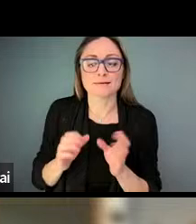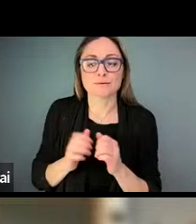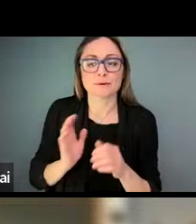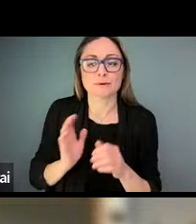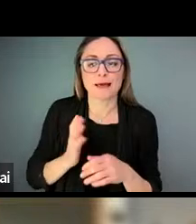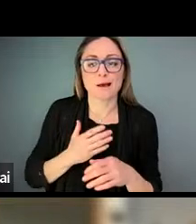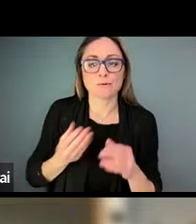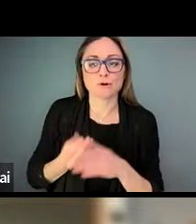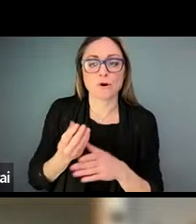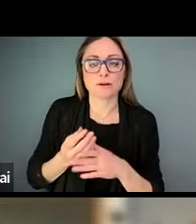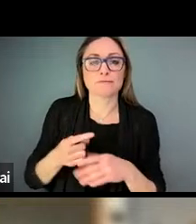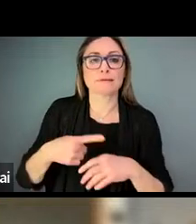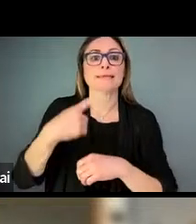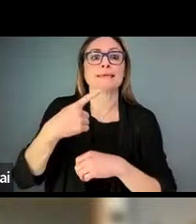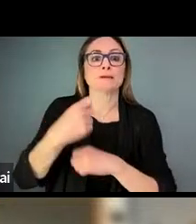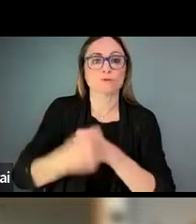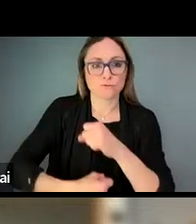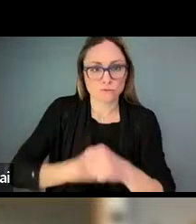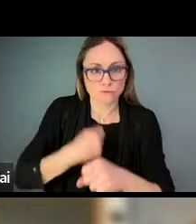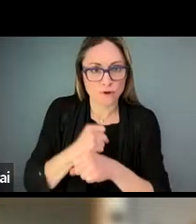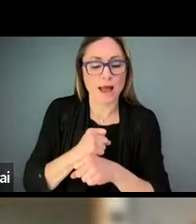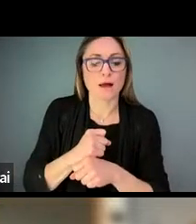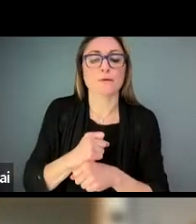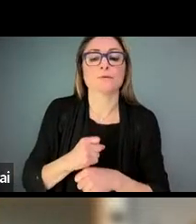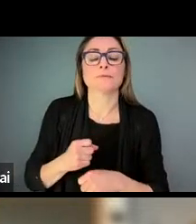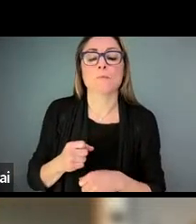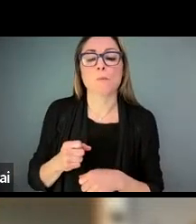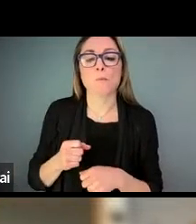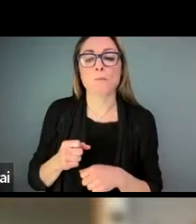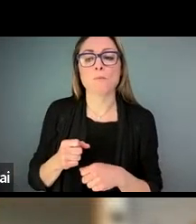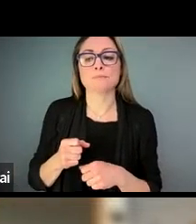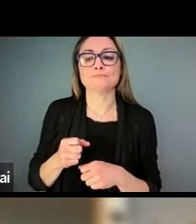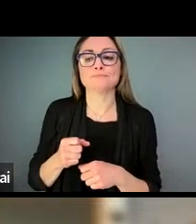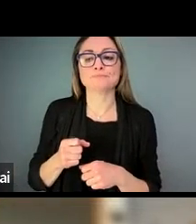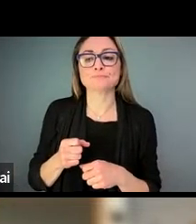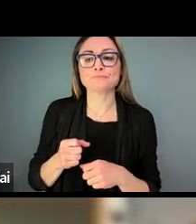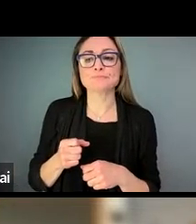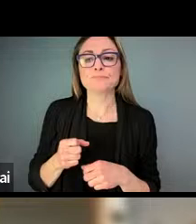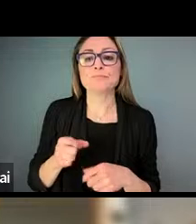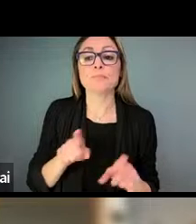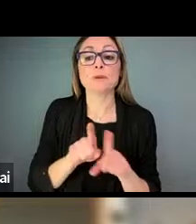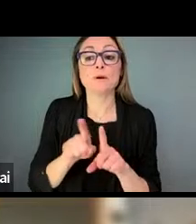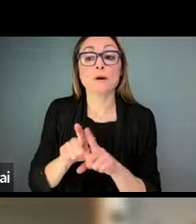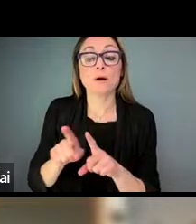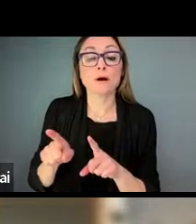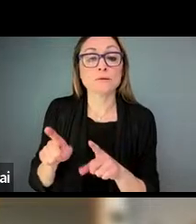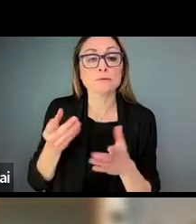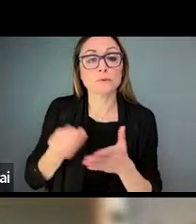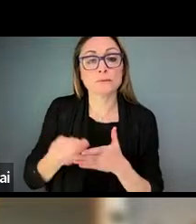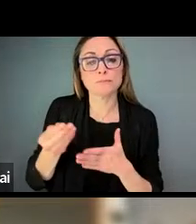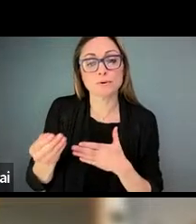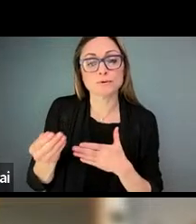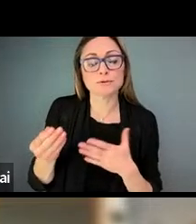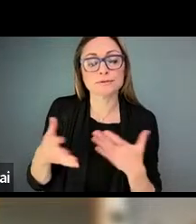gardening year round. And then we also purchased a